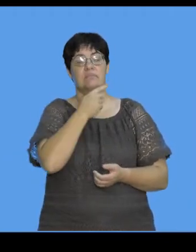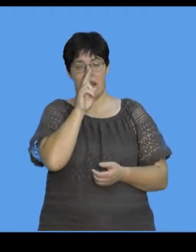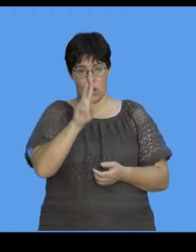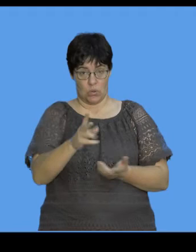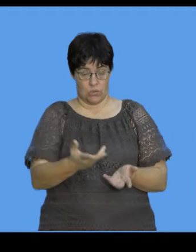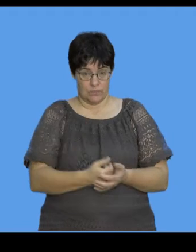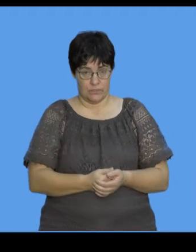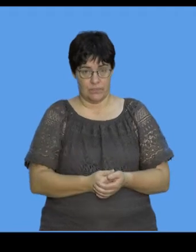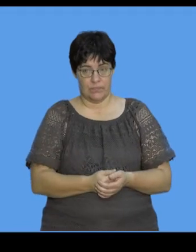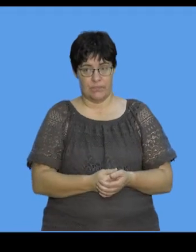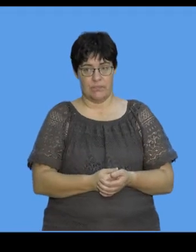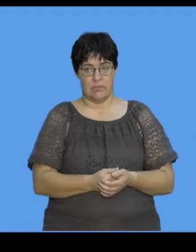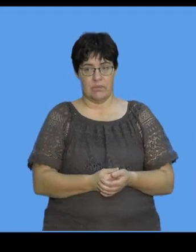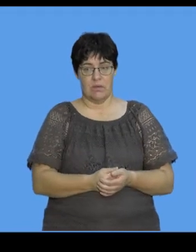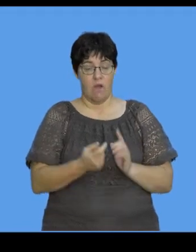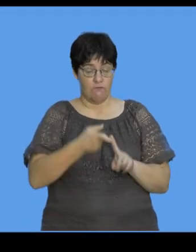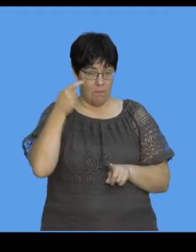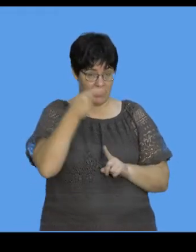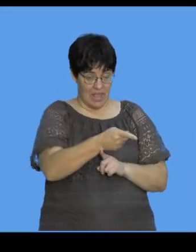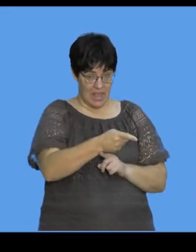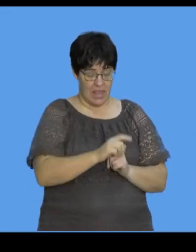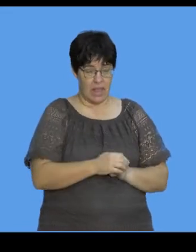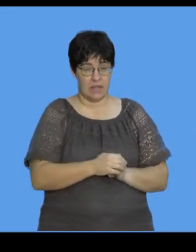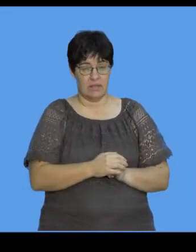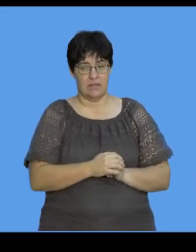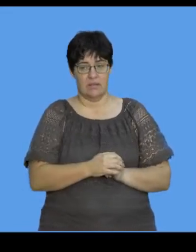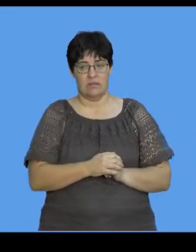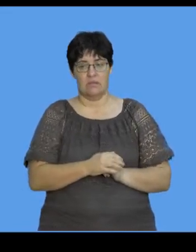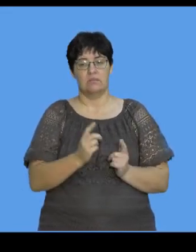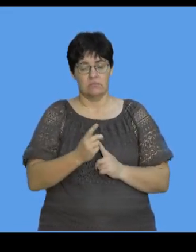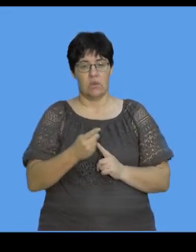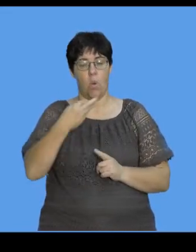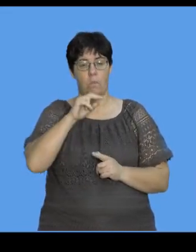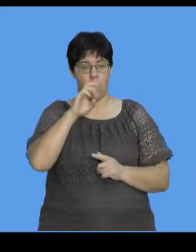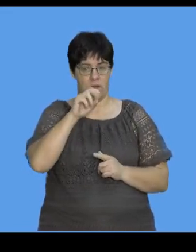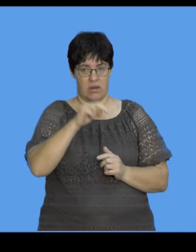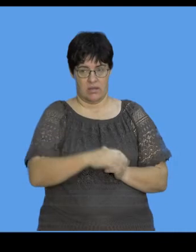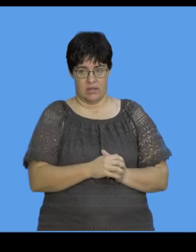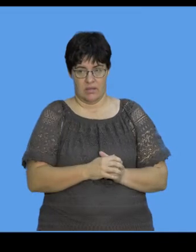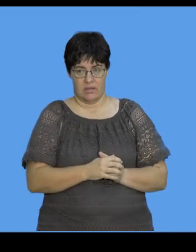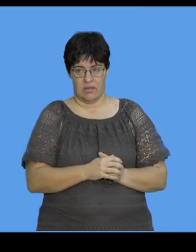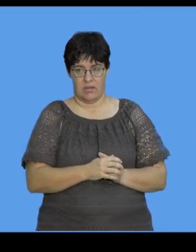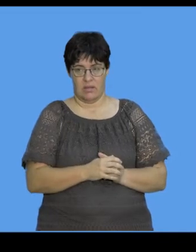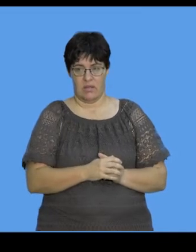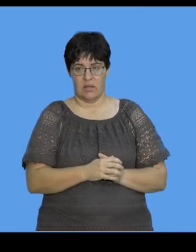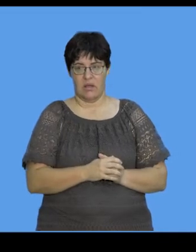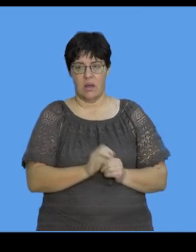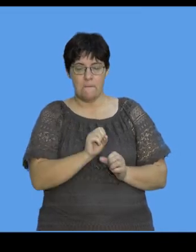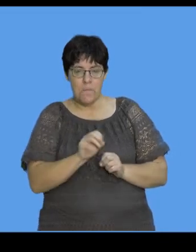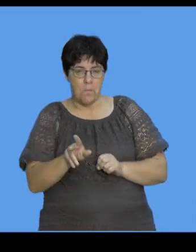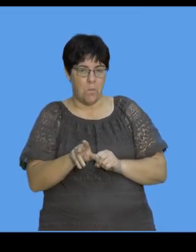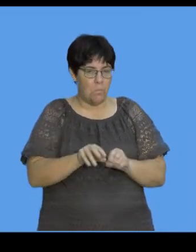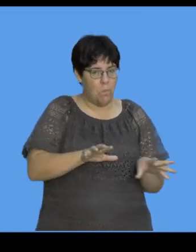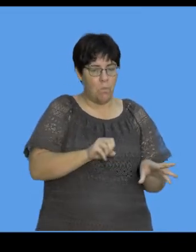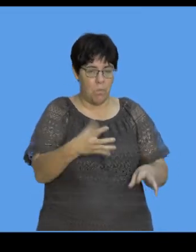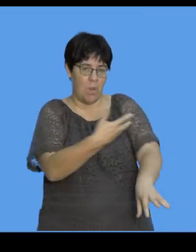what the gland looks like. And from that, imagine a hormone, right? Imagine squirting out